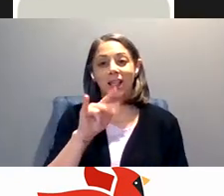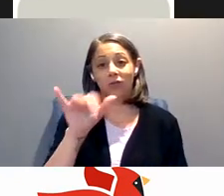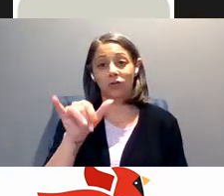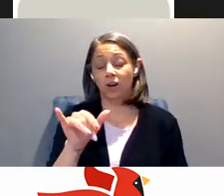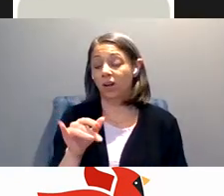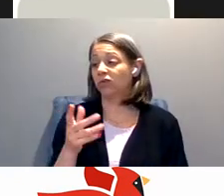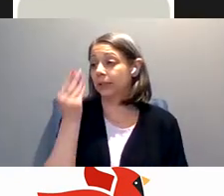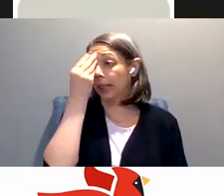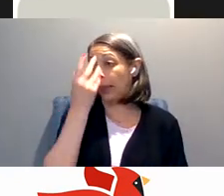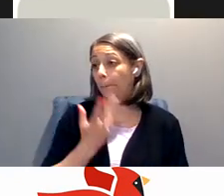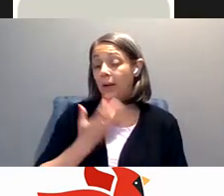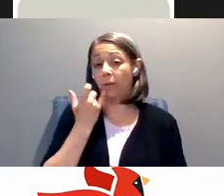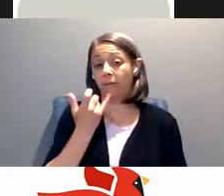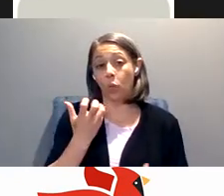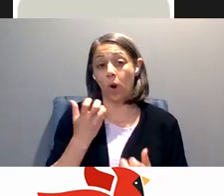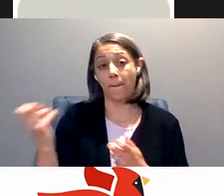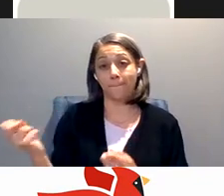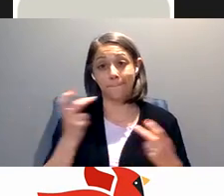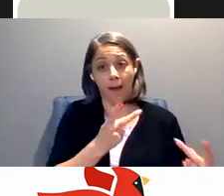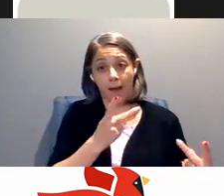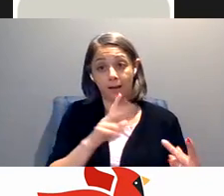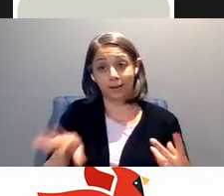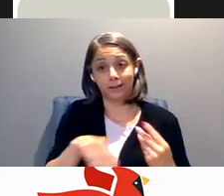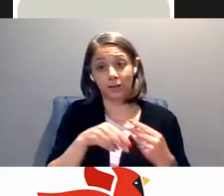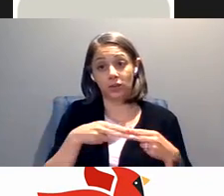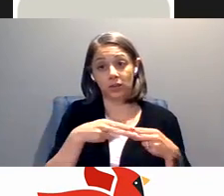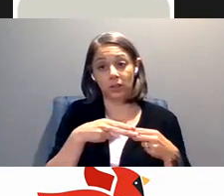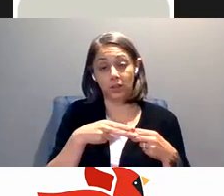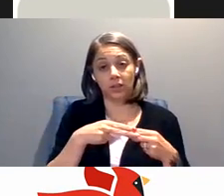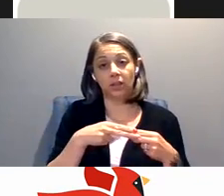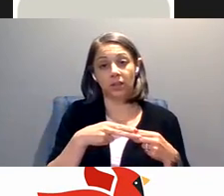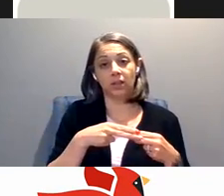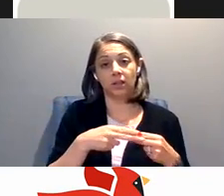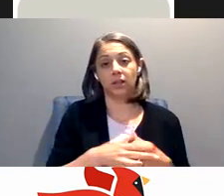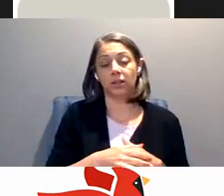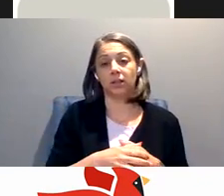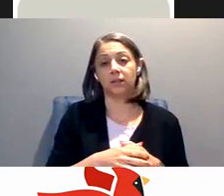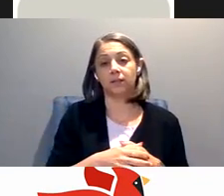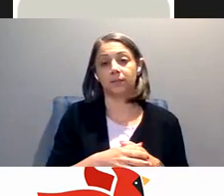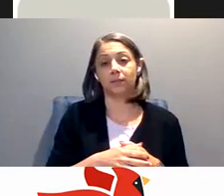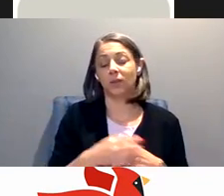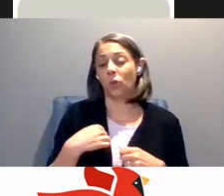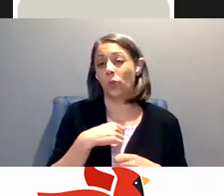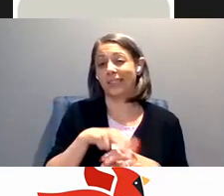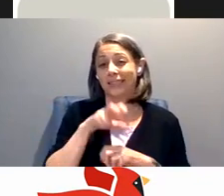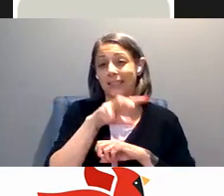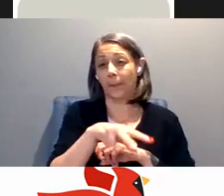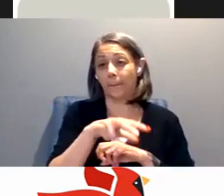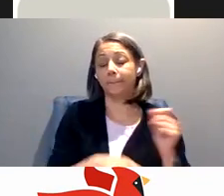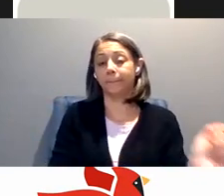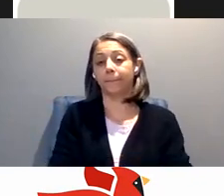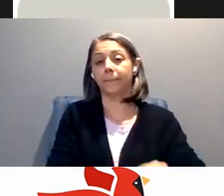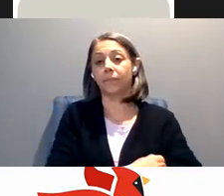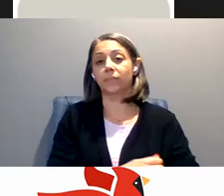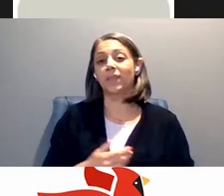want to go back to the additional slides that we did pass over. And it seemed like the slides